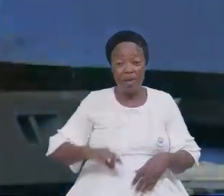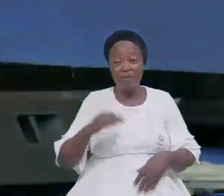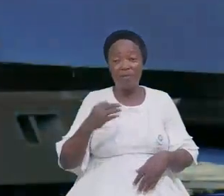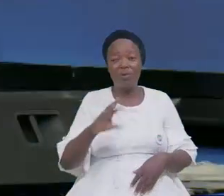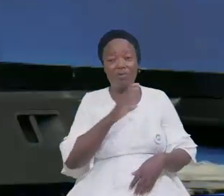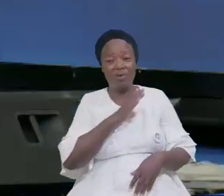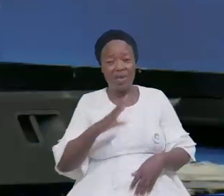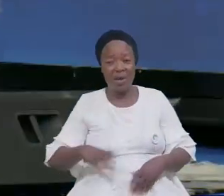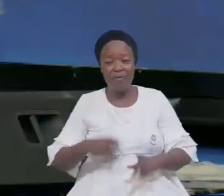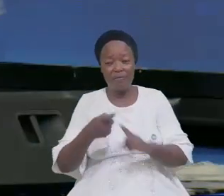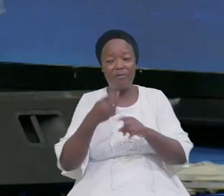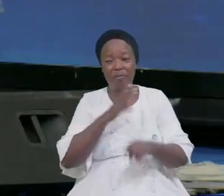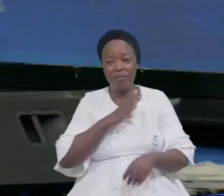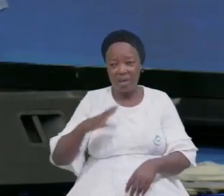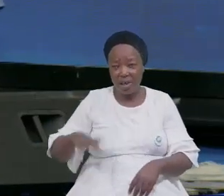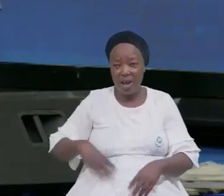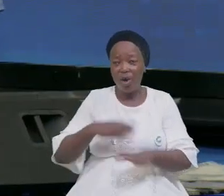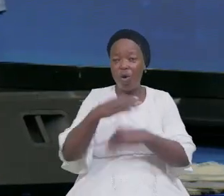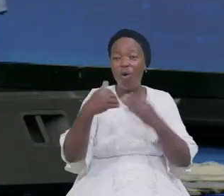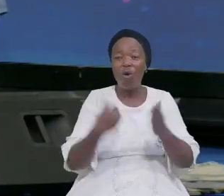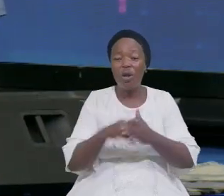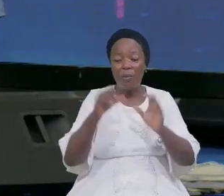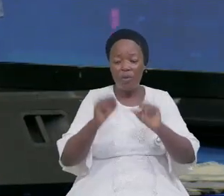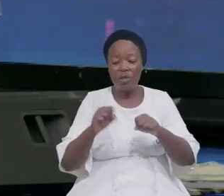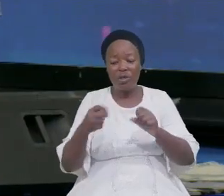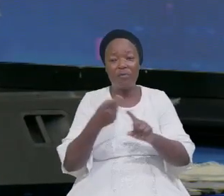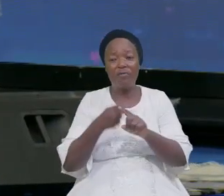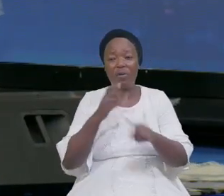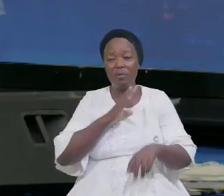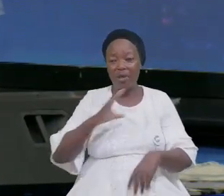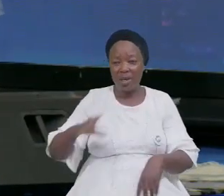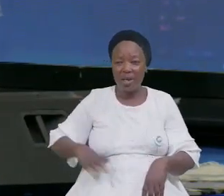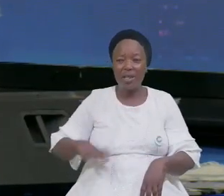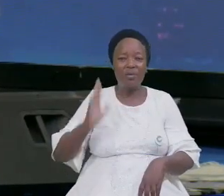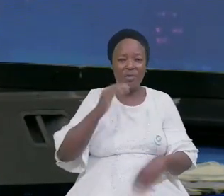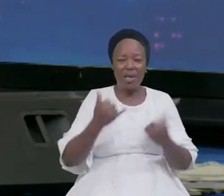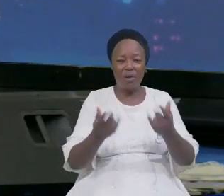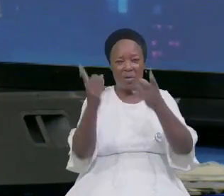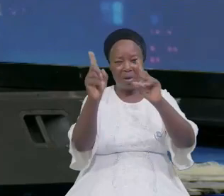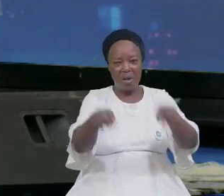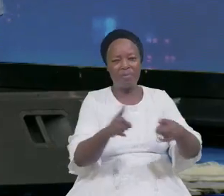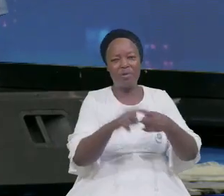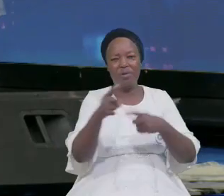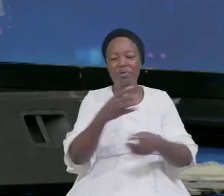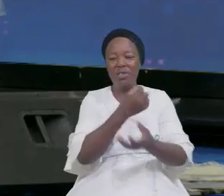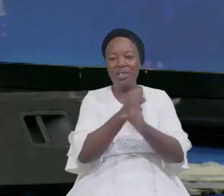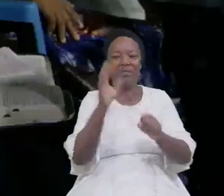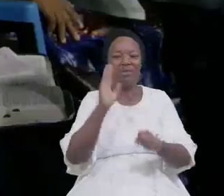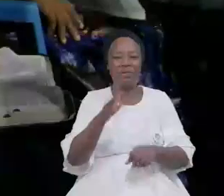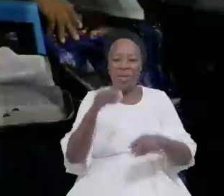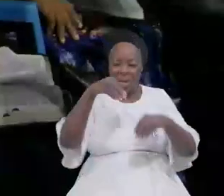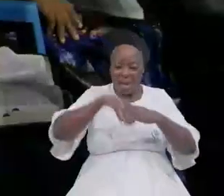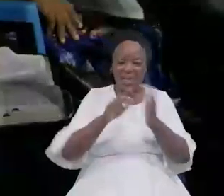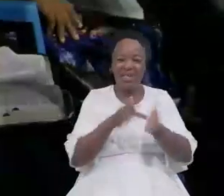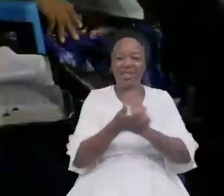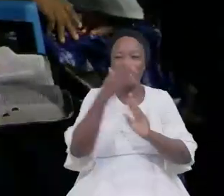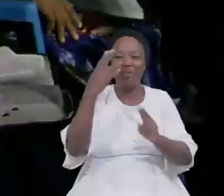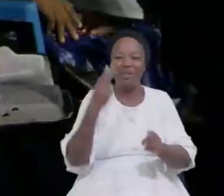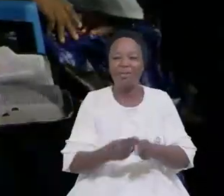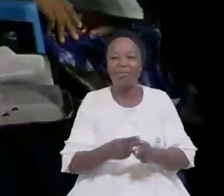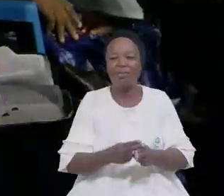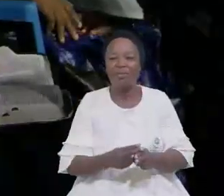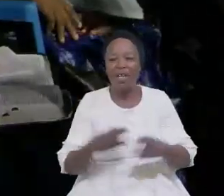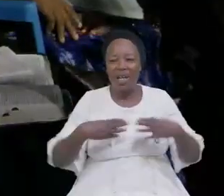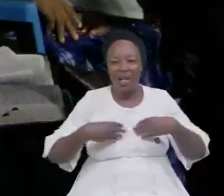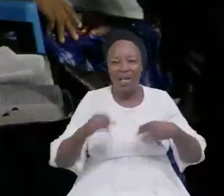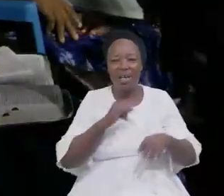from Christ, all the possibilities from Christ will now come to you. Salvation will enter.